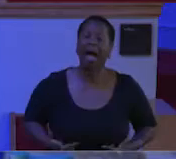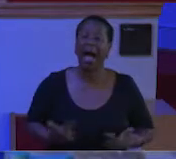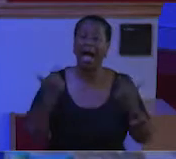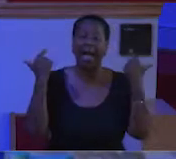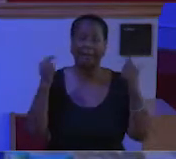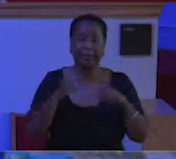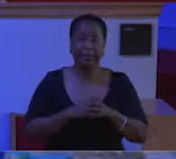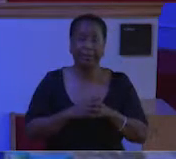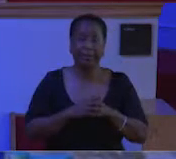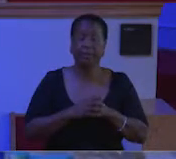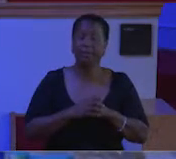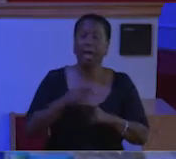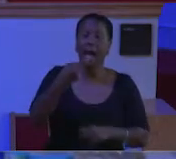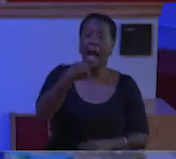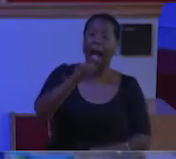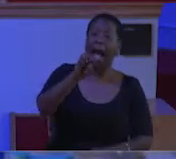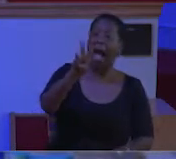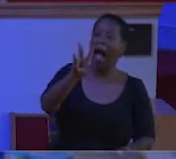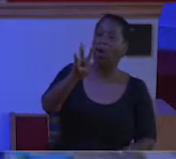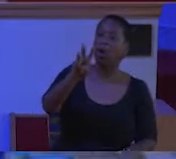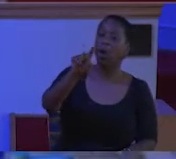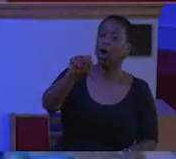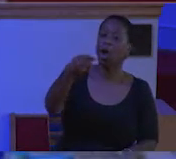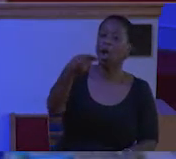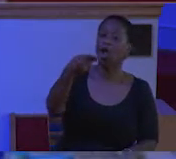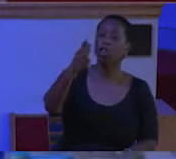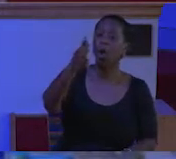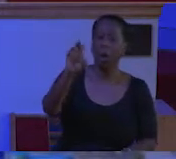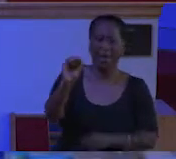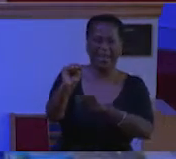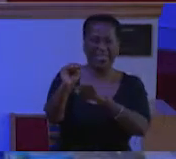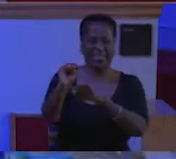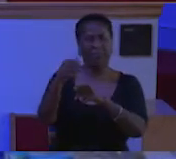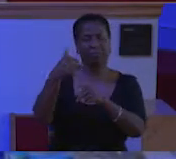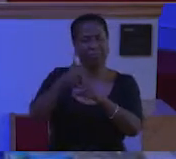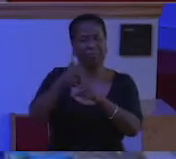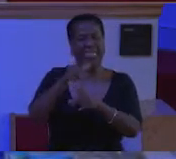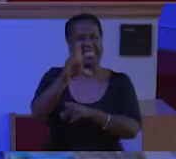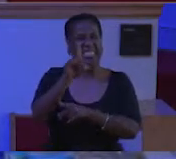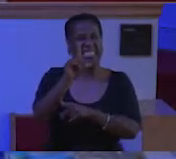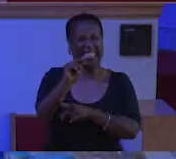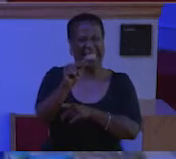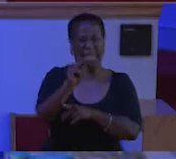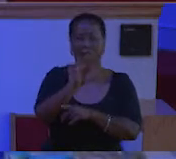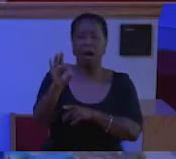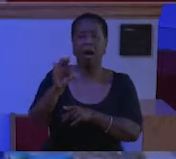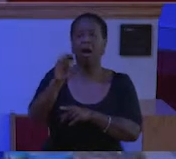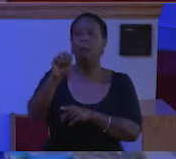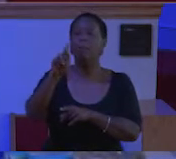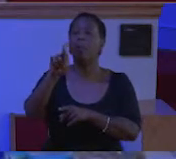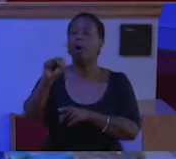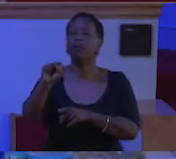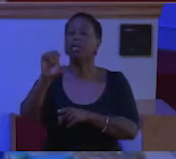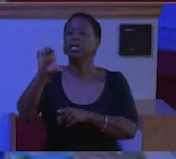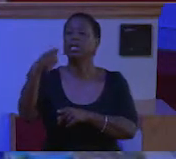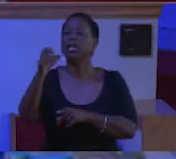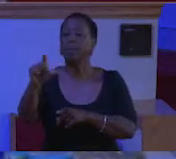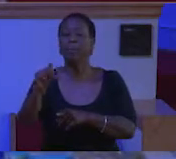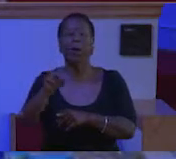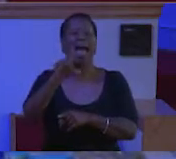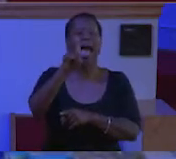Amen. Howard Thurman, the great mystic, who was the dean of Marsh Chapel and also the dean of